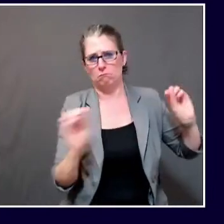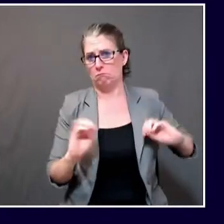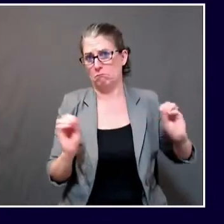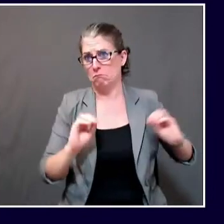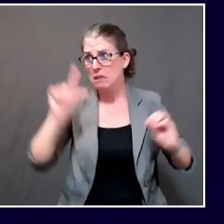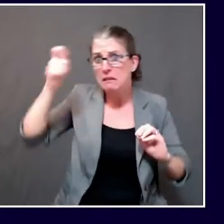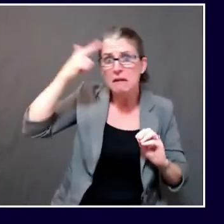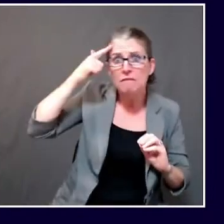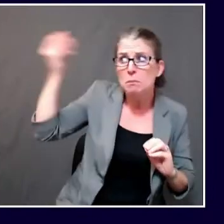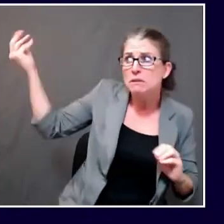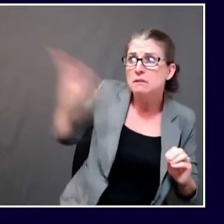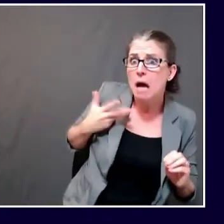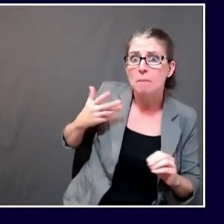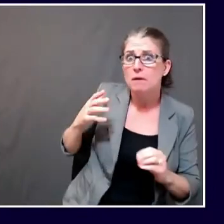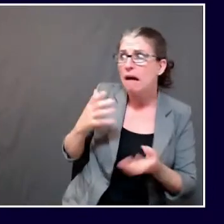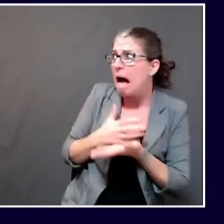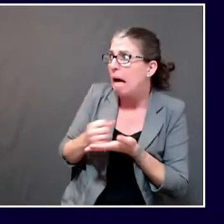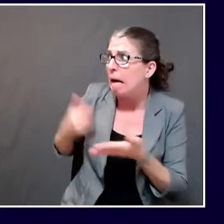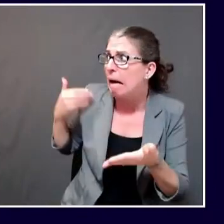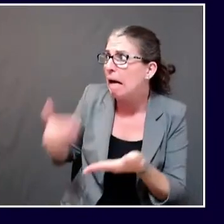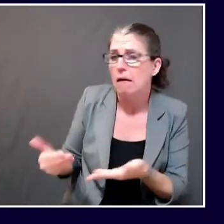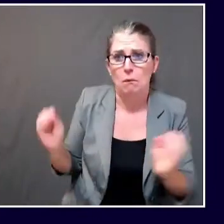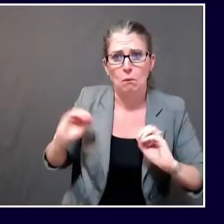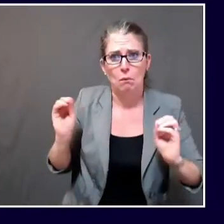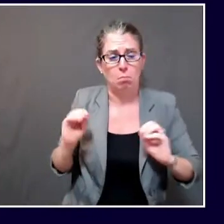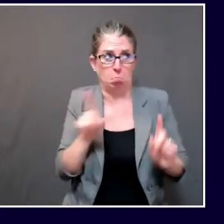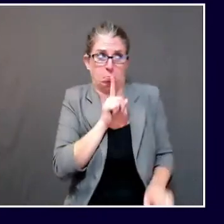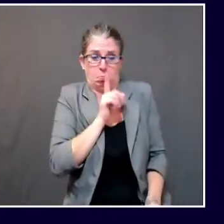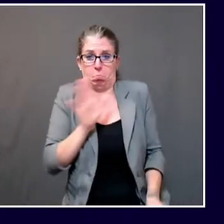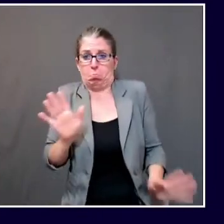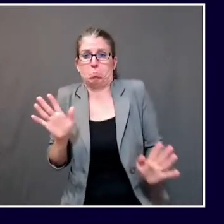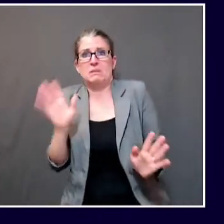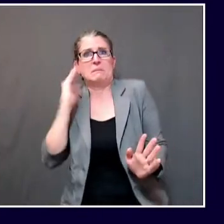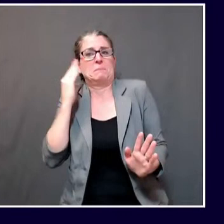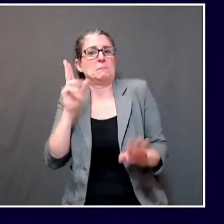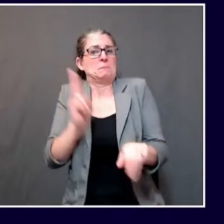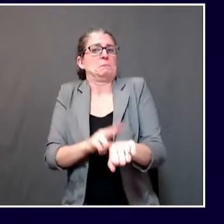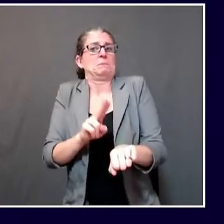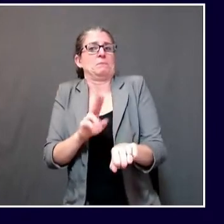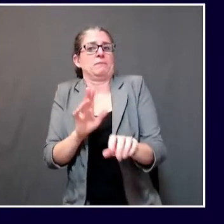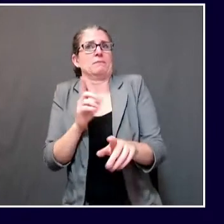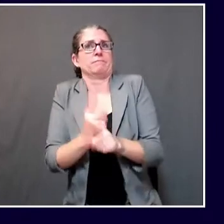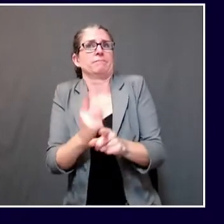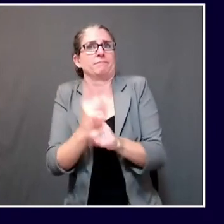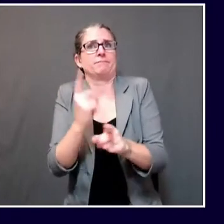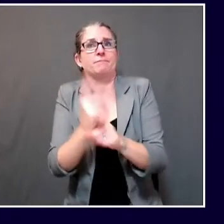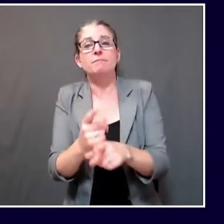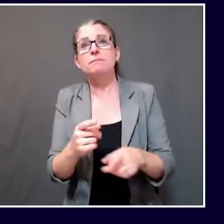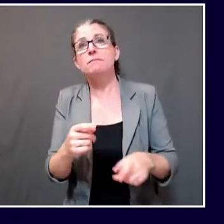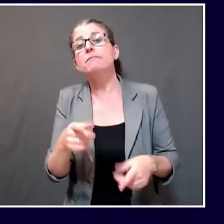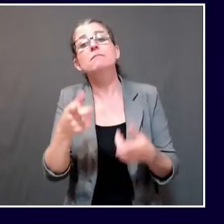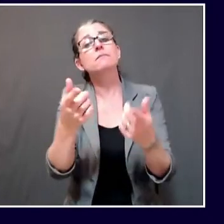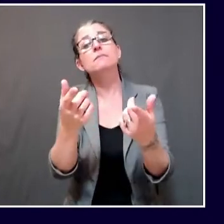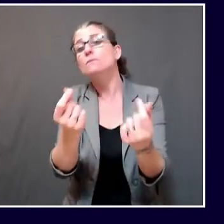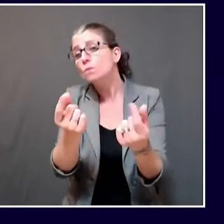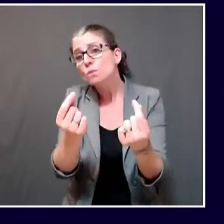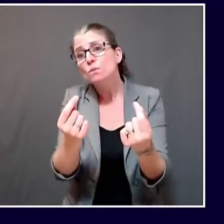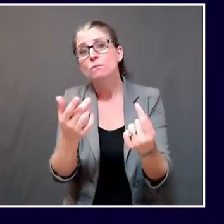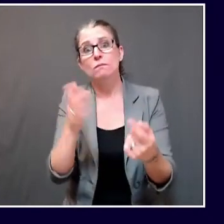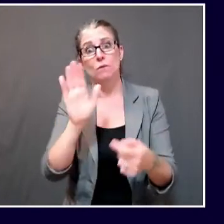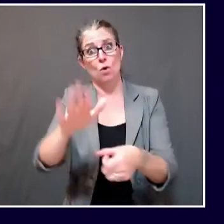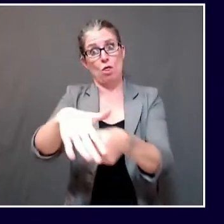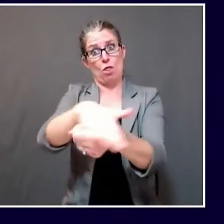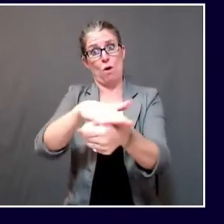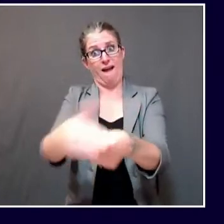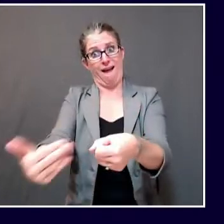your healthcare provider's office, or your pharmacist before you go to show up for your flu shot, just to make sure that they've got